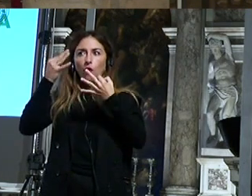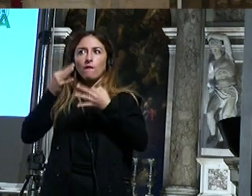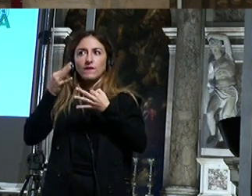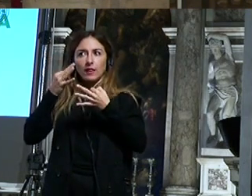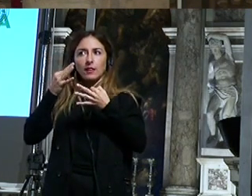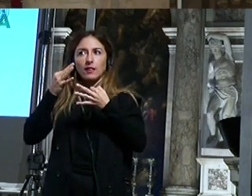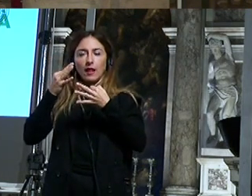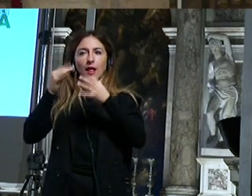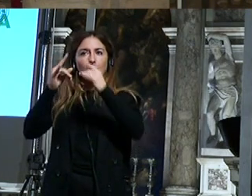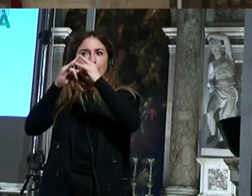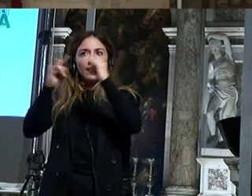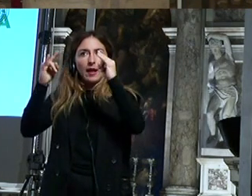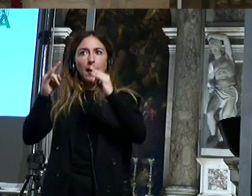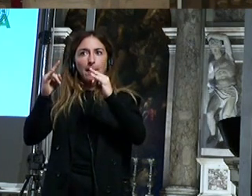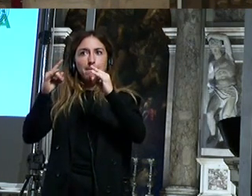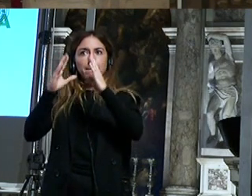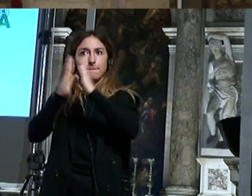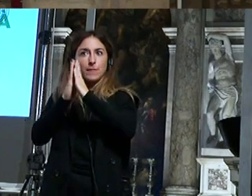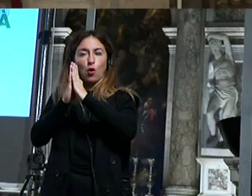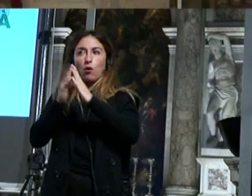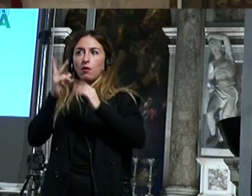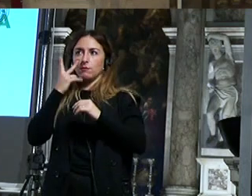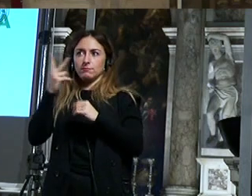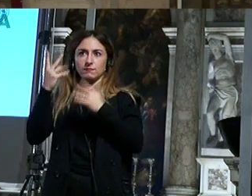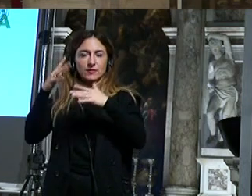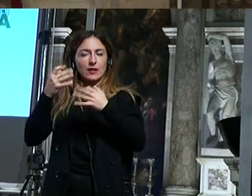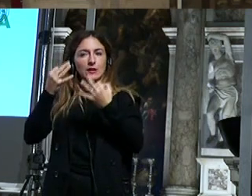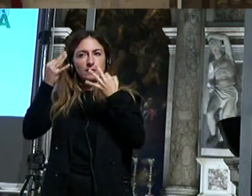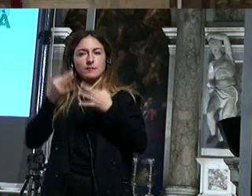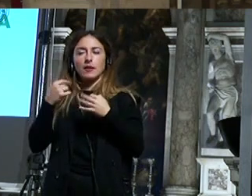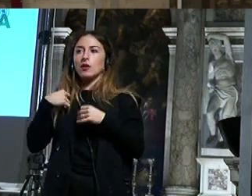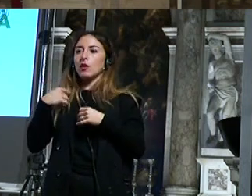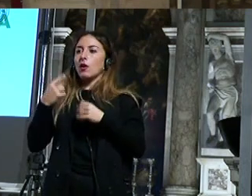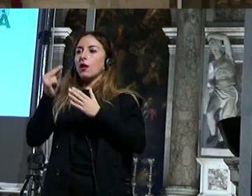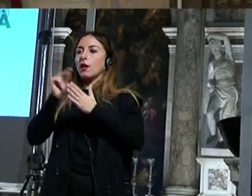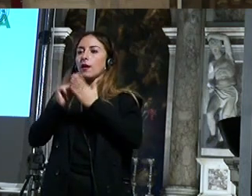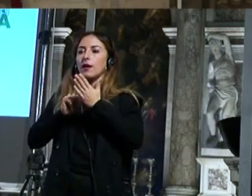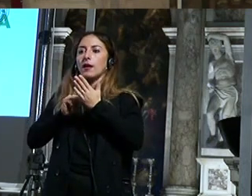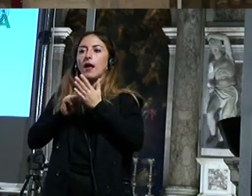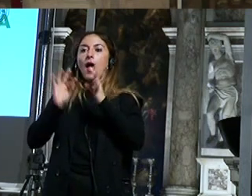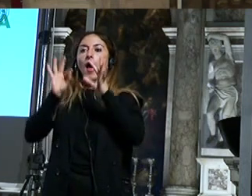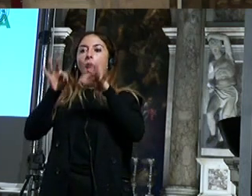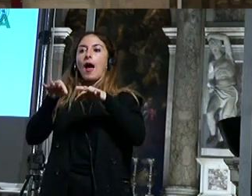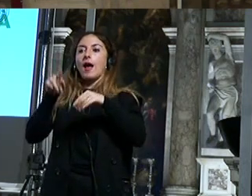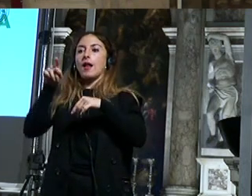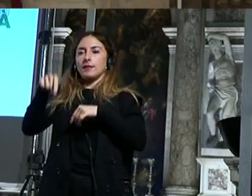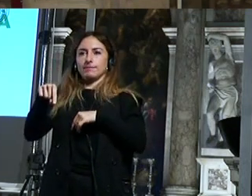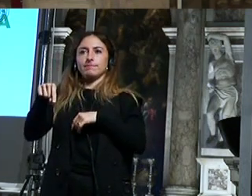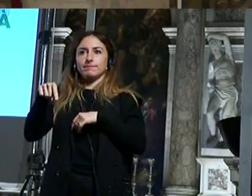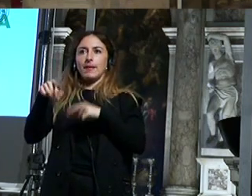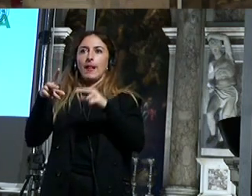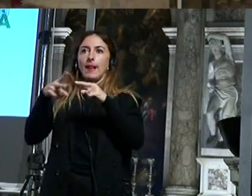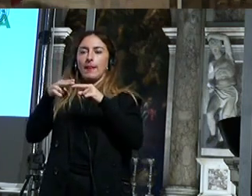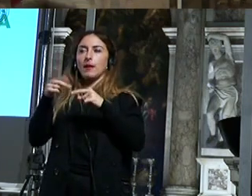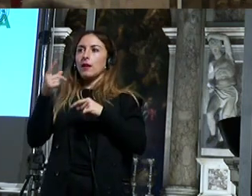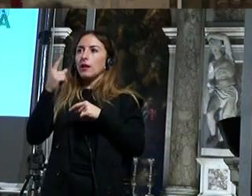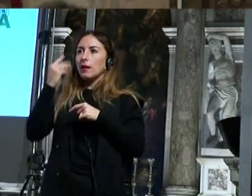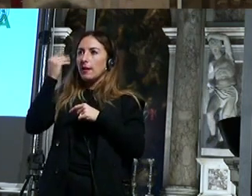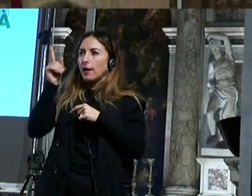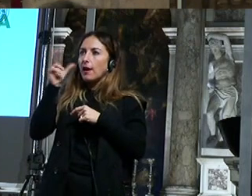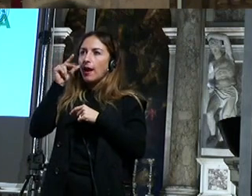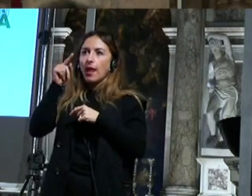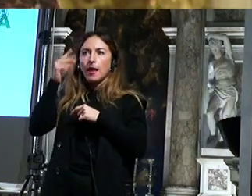This is about as much as I wrote. That she thinks she sees him, she thinks that he too is going to kill himself, and she has to save him, she runs after him, she